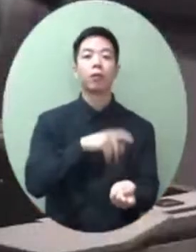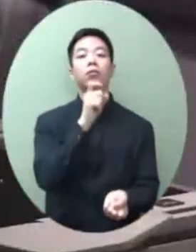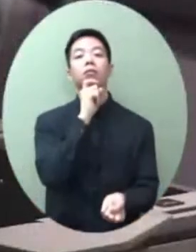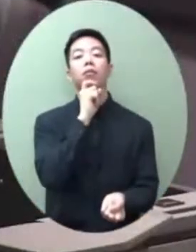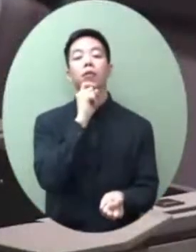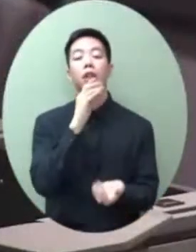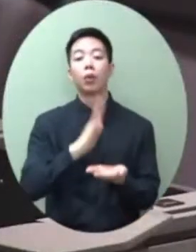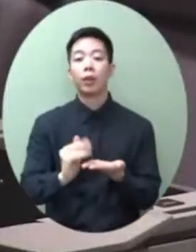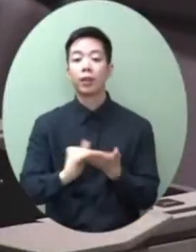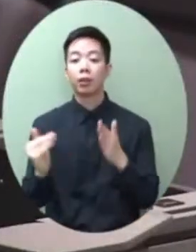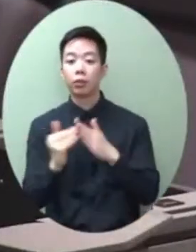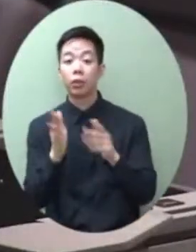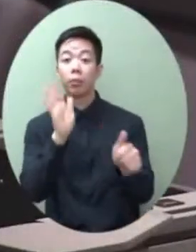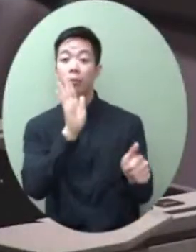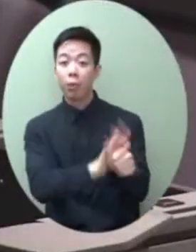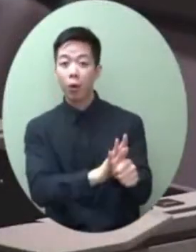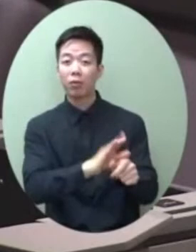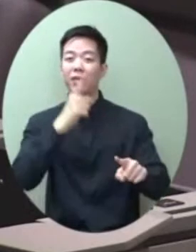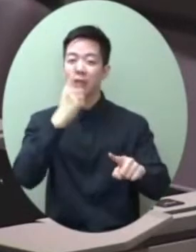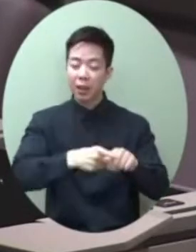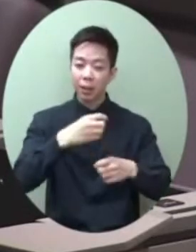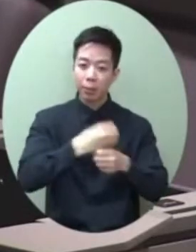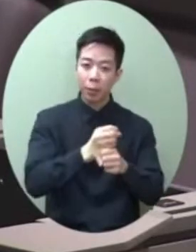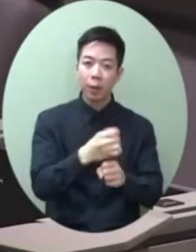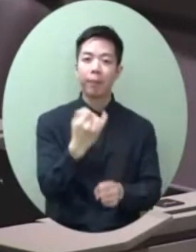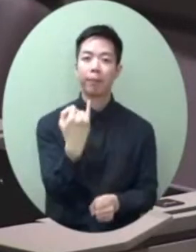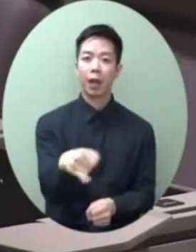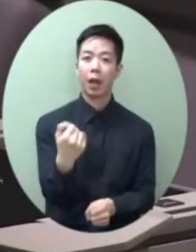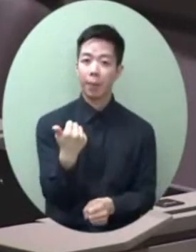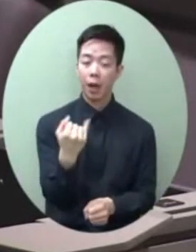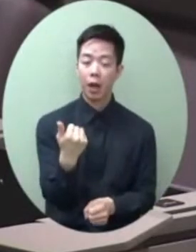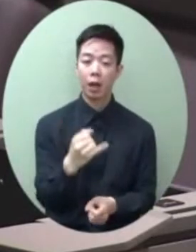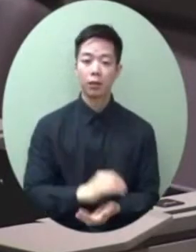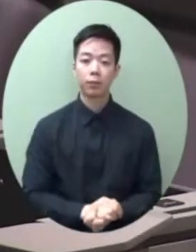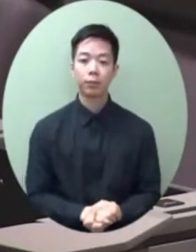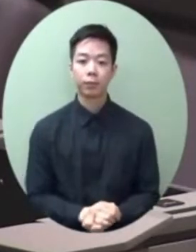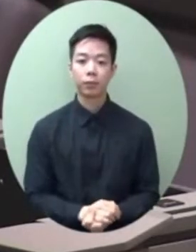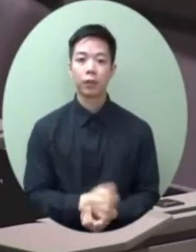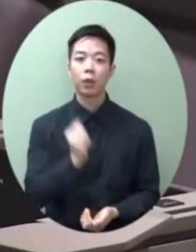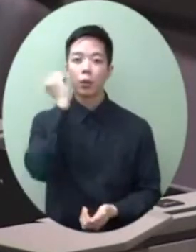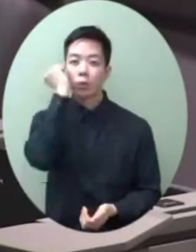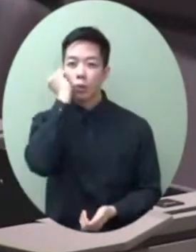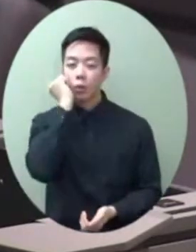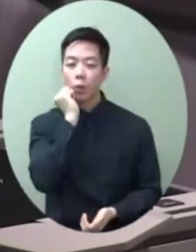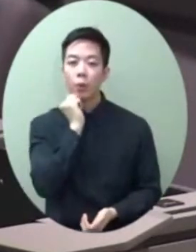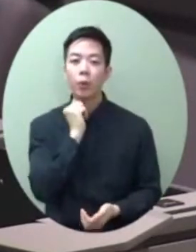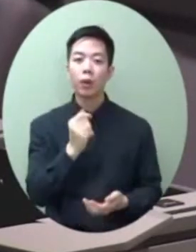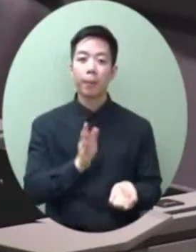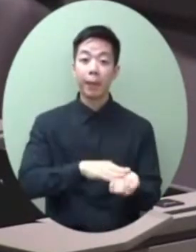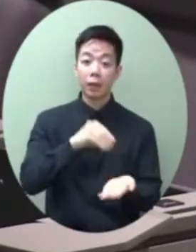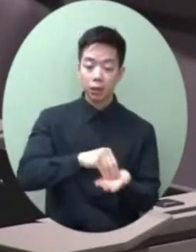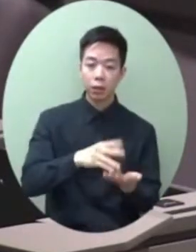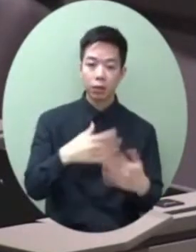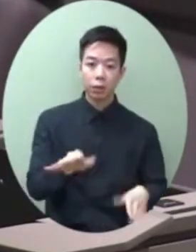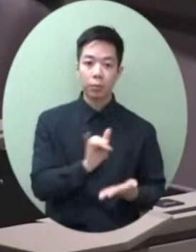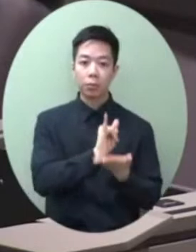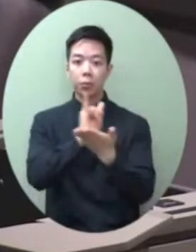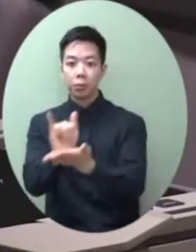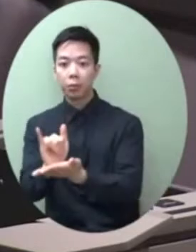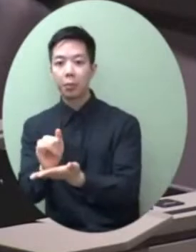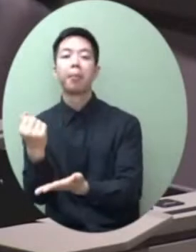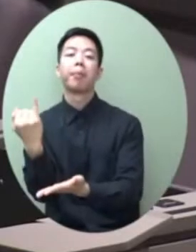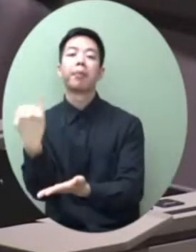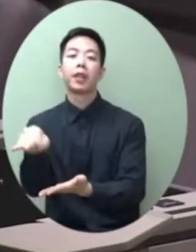residents rapid tested positive. Has the HA random manpower to conduct testing, and some of